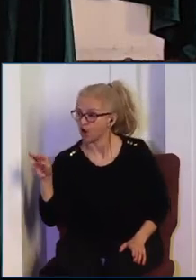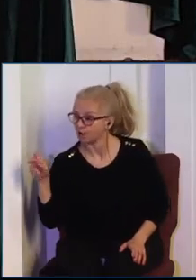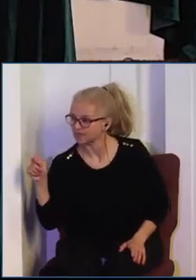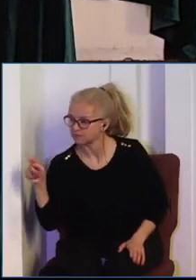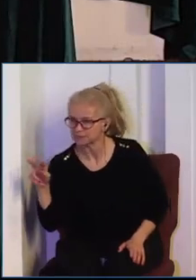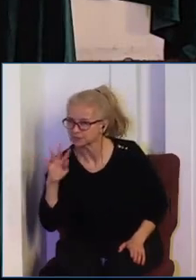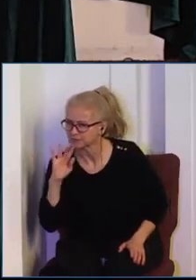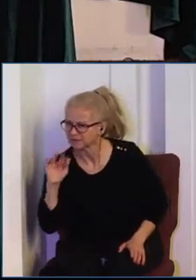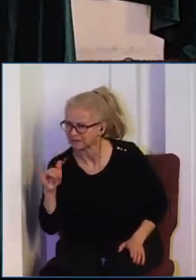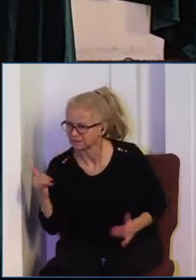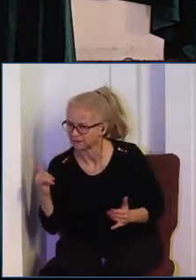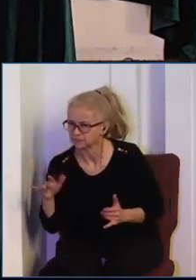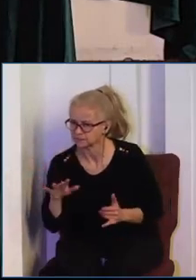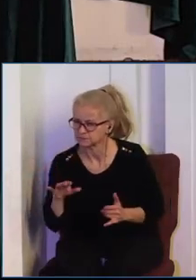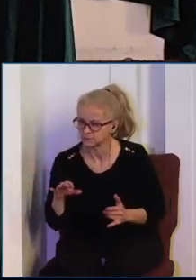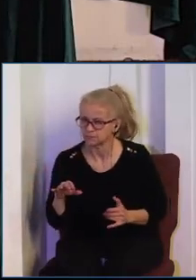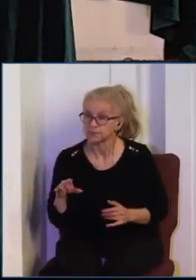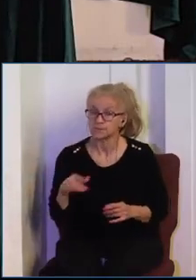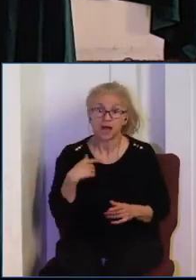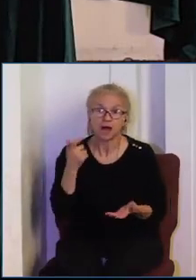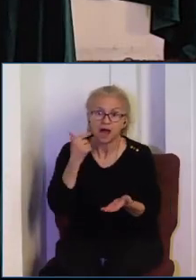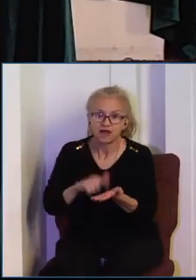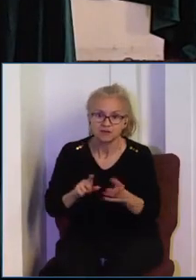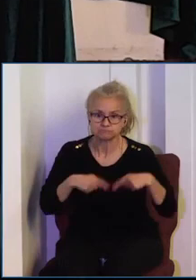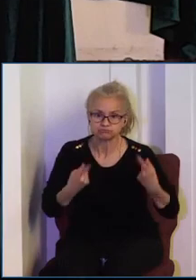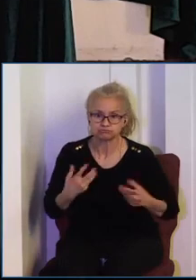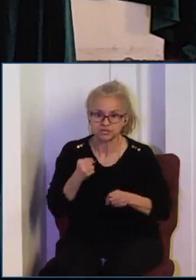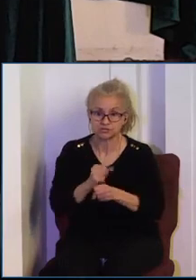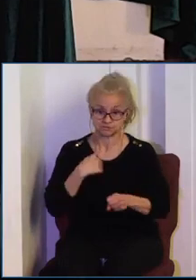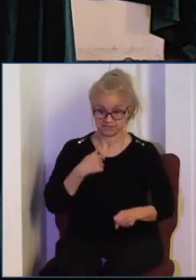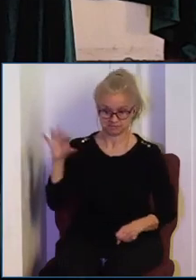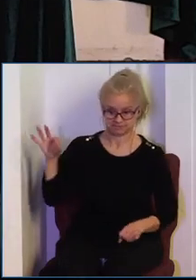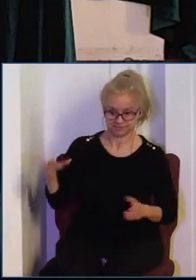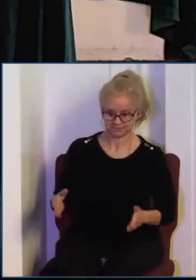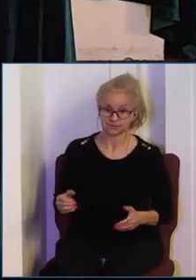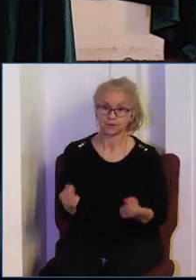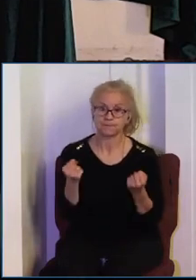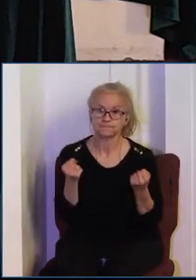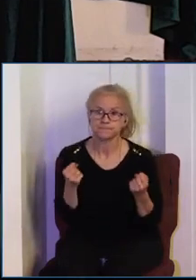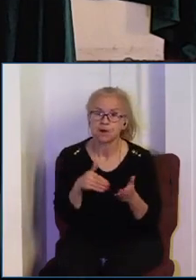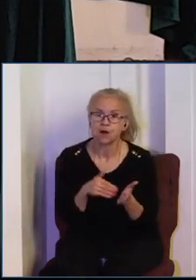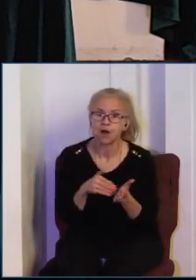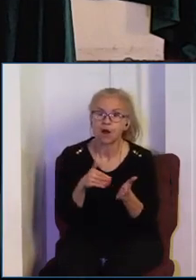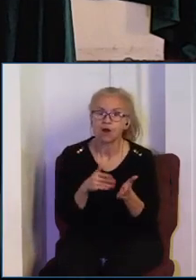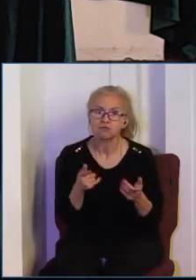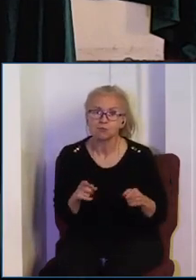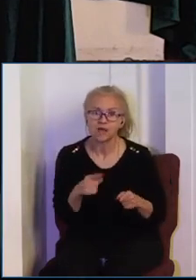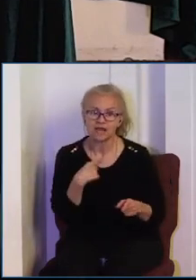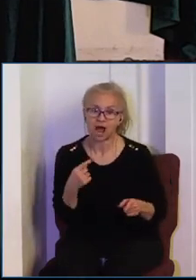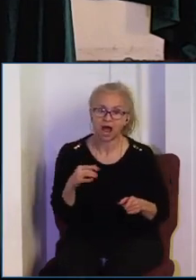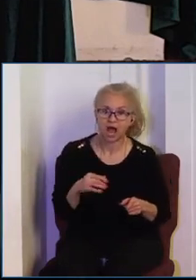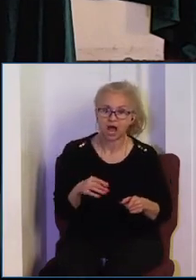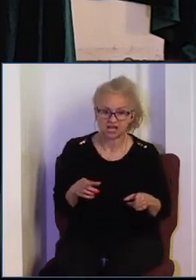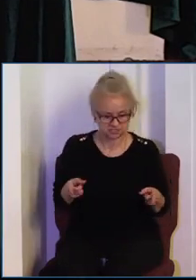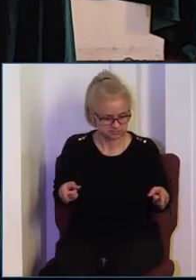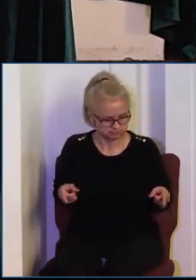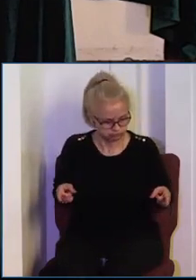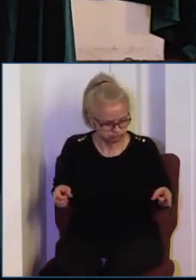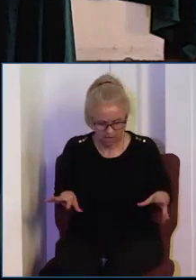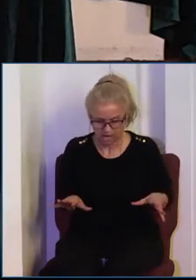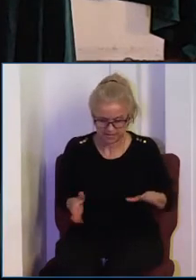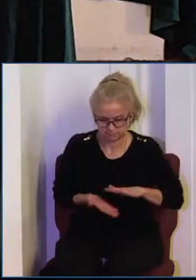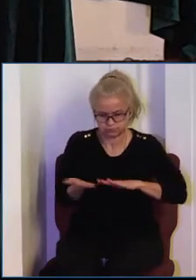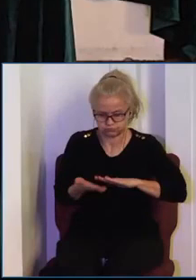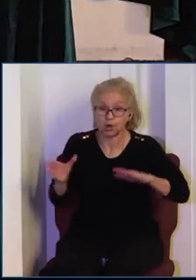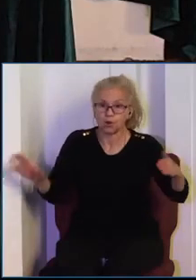these days. But I've noticed through the years as a minister, lots of times when I have conducted or officiated